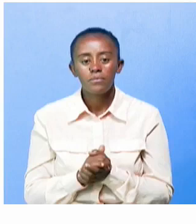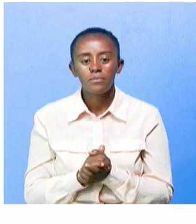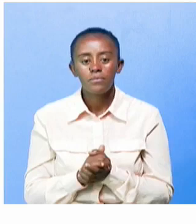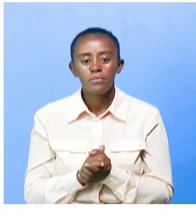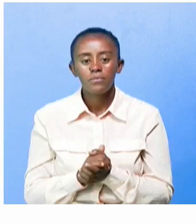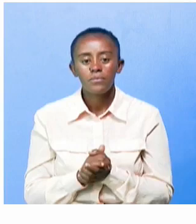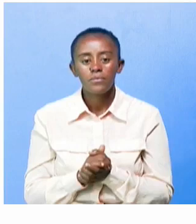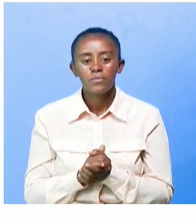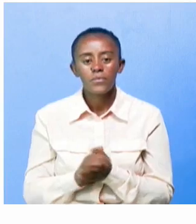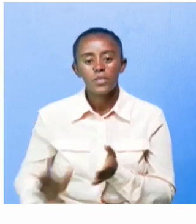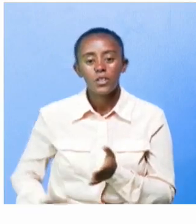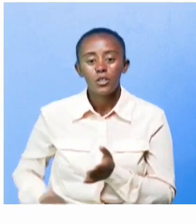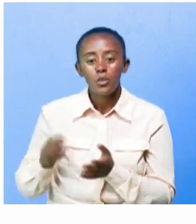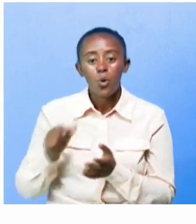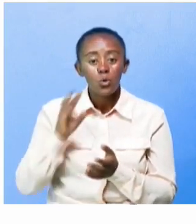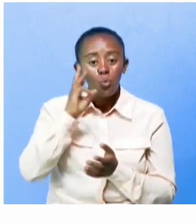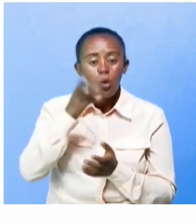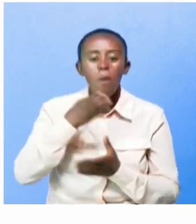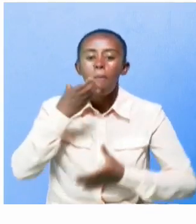dogs will bark